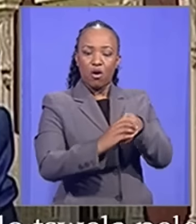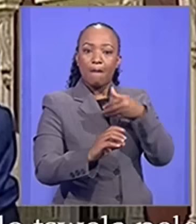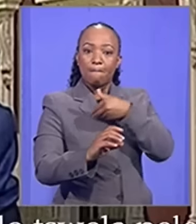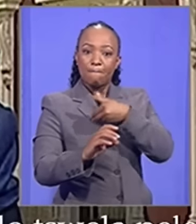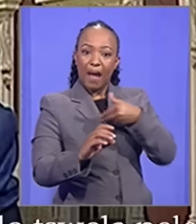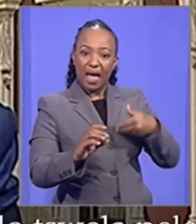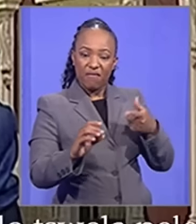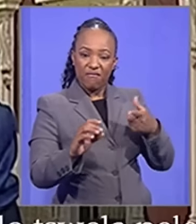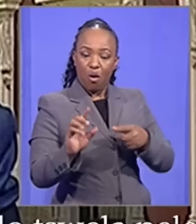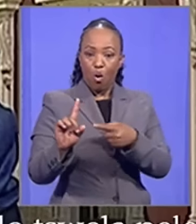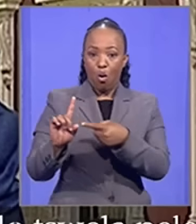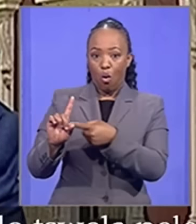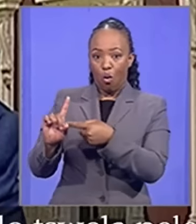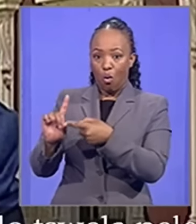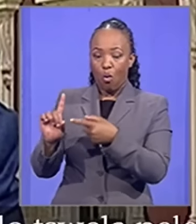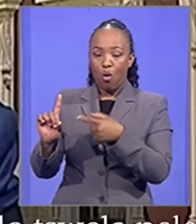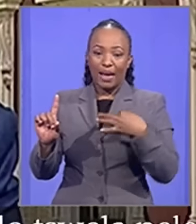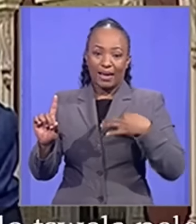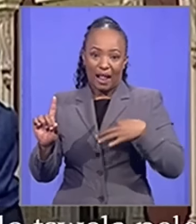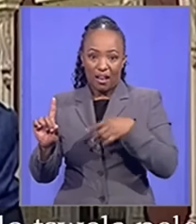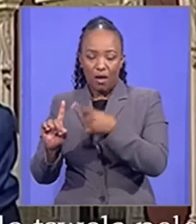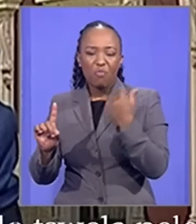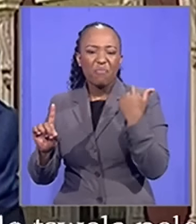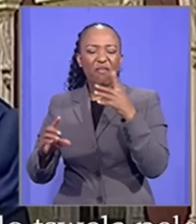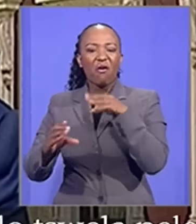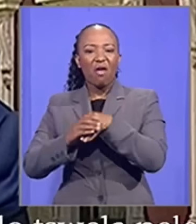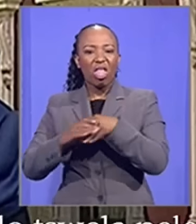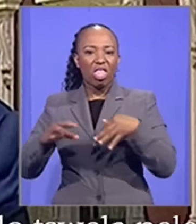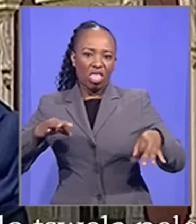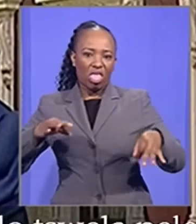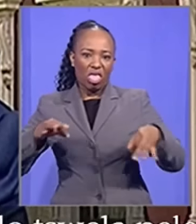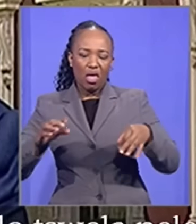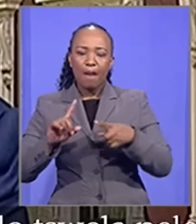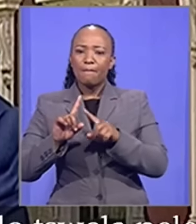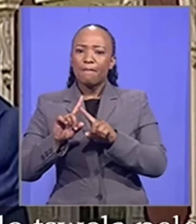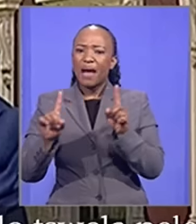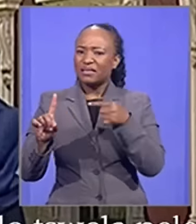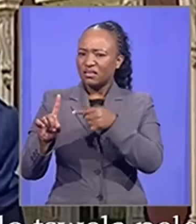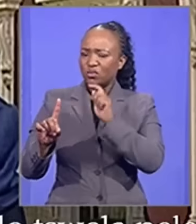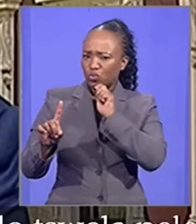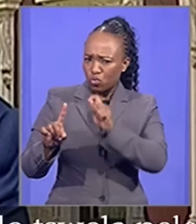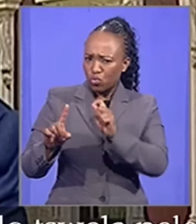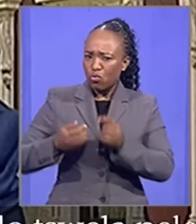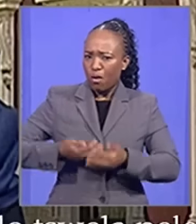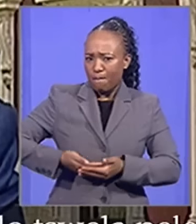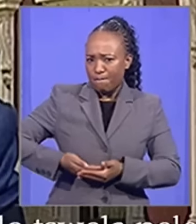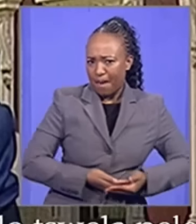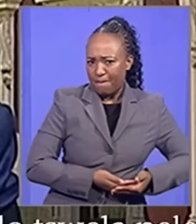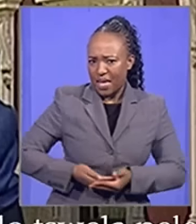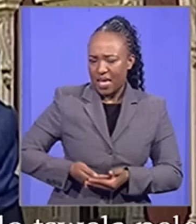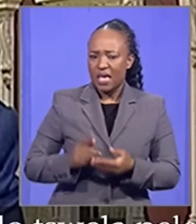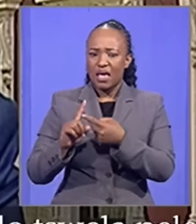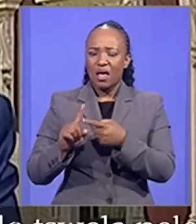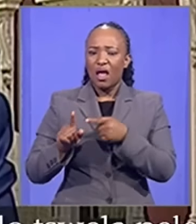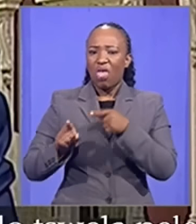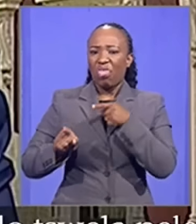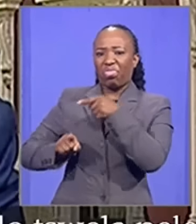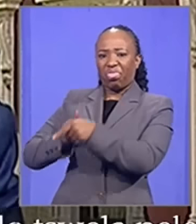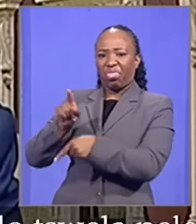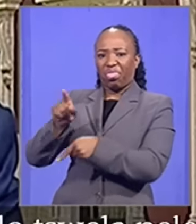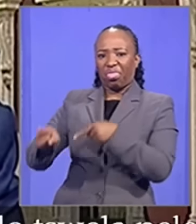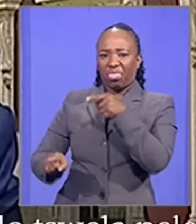of this contestant, but very importantly that the contestant herself was an infant at that time, and so therefore you cannot draw conclusions about